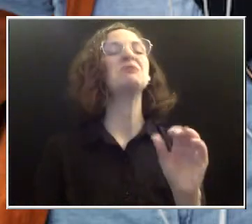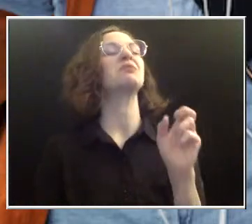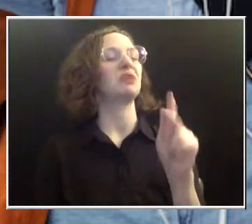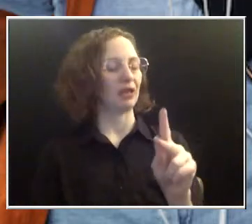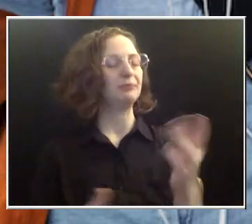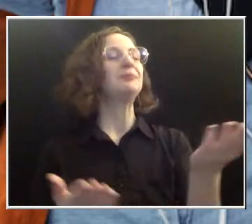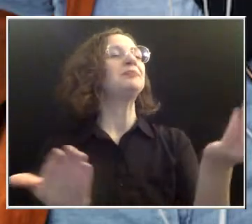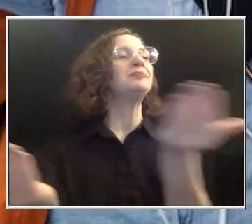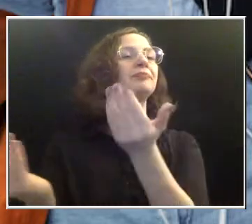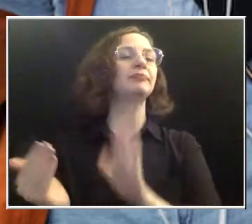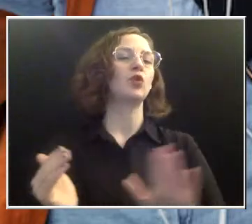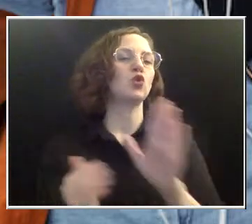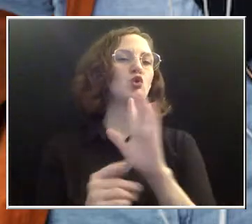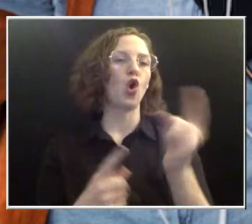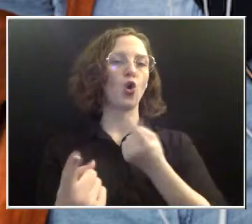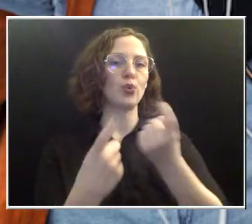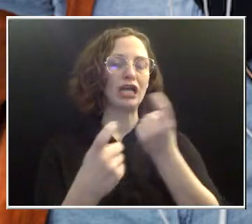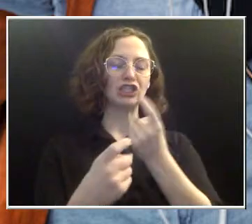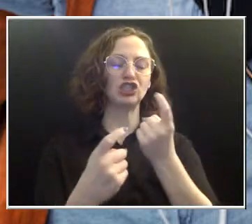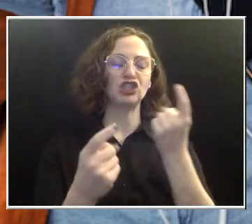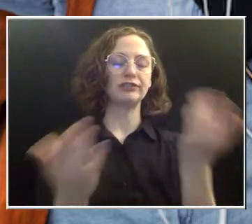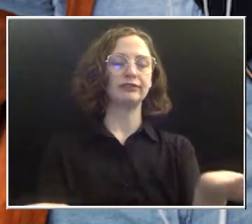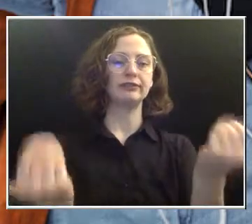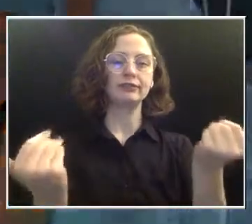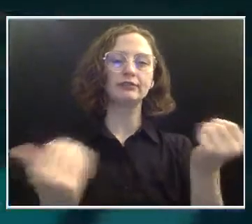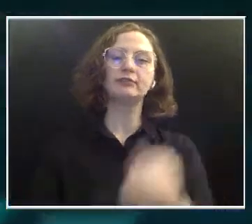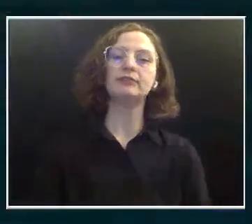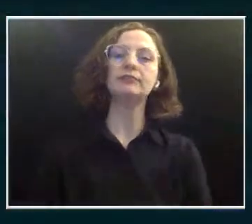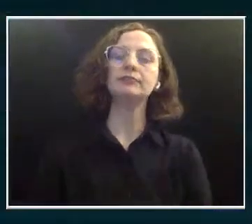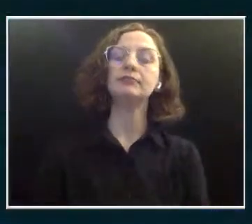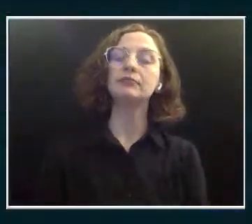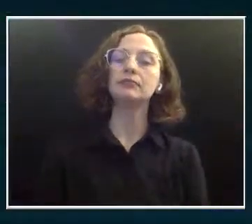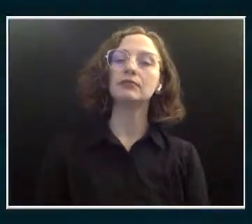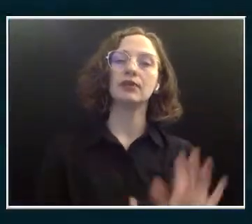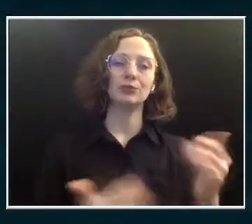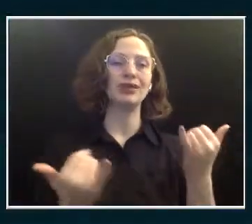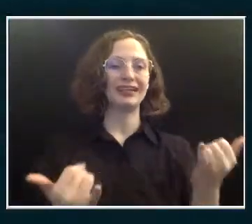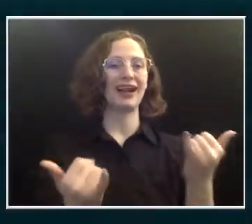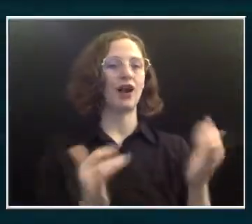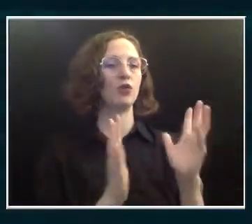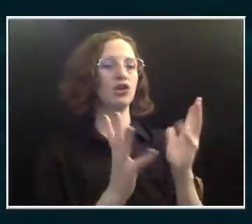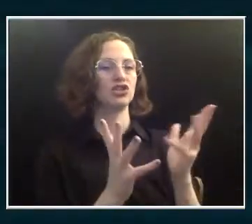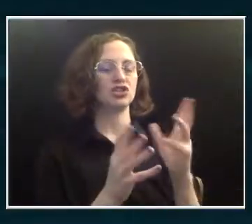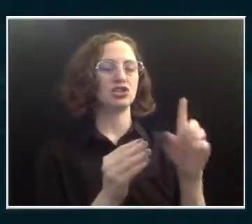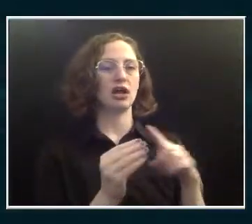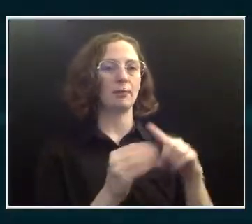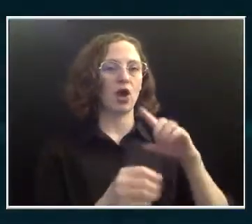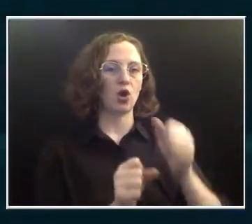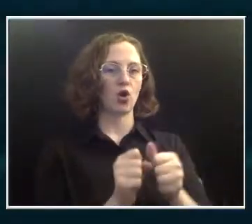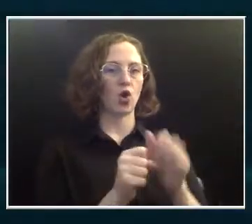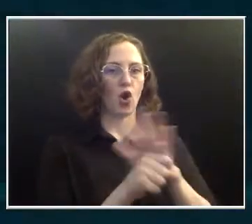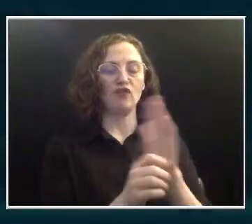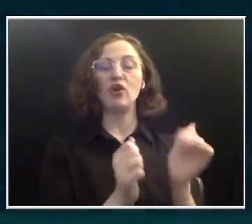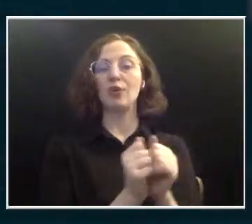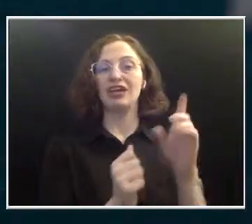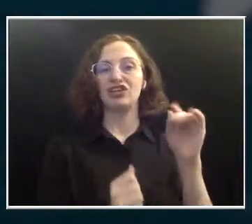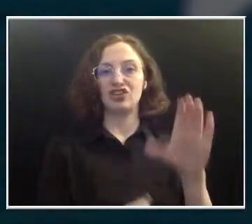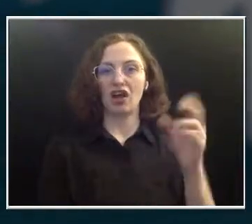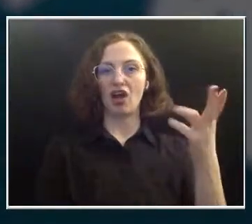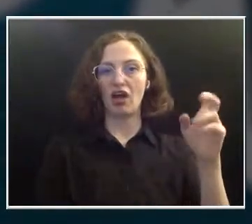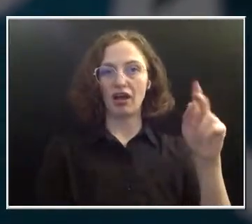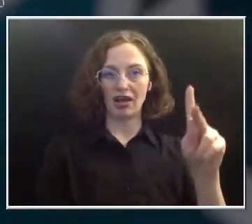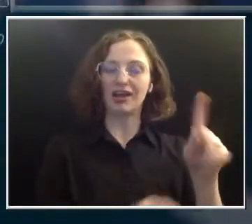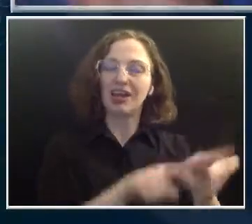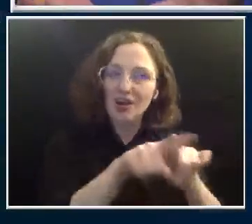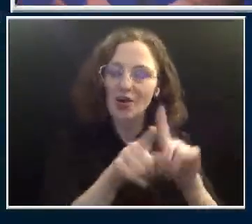Network. Info is right there on your screen. We want to get our COVID count from Dr. Dana Hawkinson, but I also want you to weigh in on what we've been talking about, just about the vaccine,